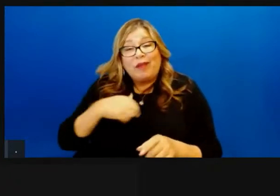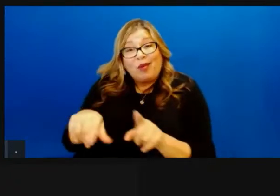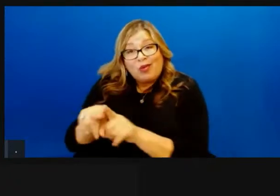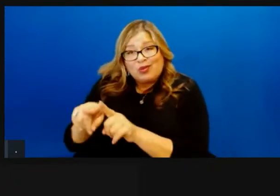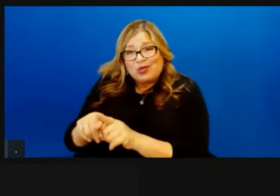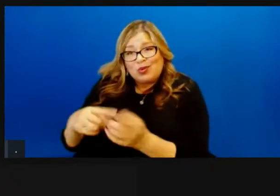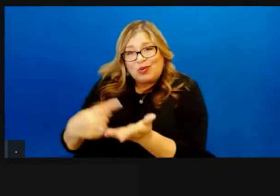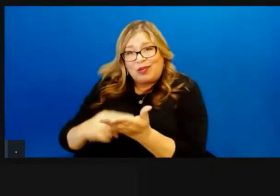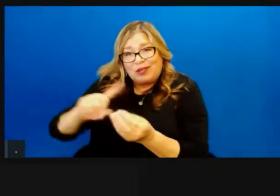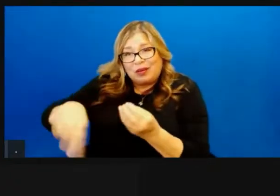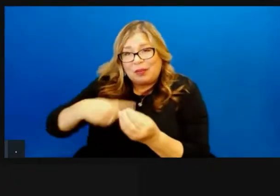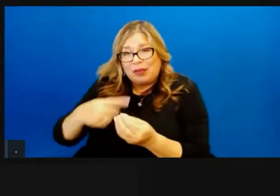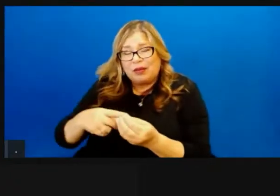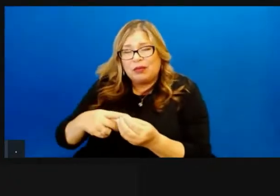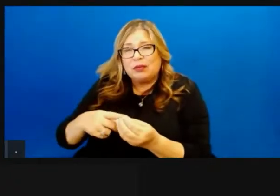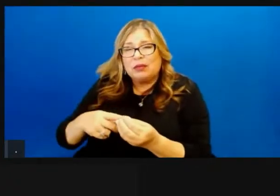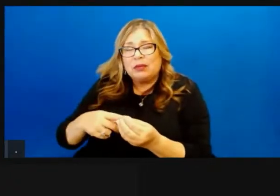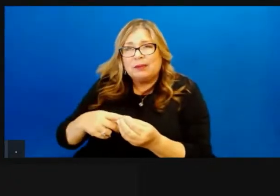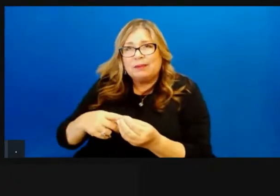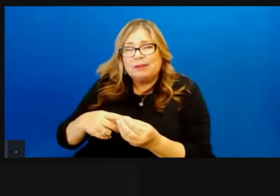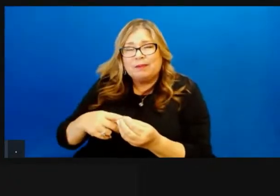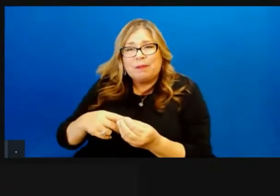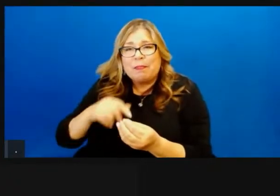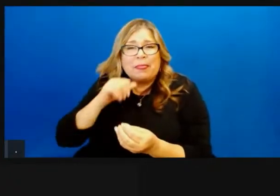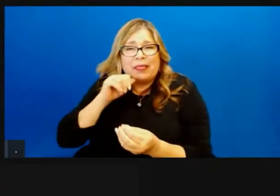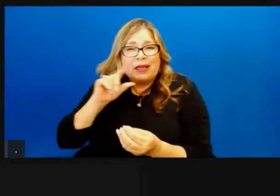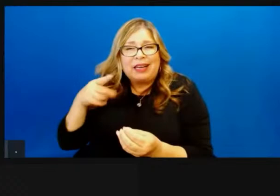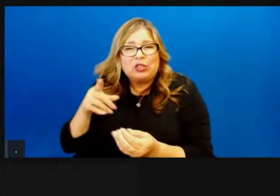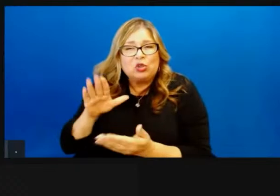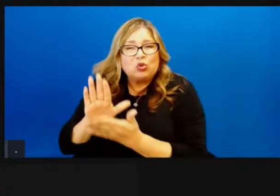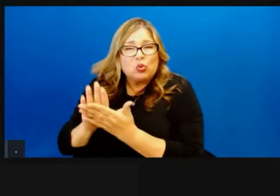school district level, which I appreciate is different when it comes